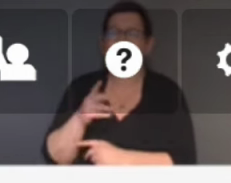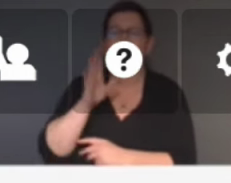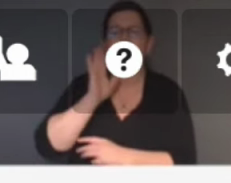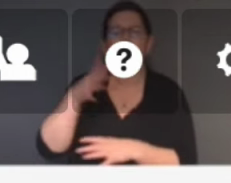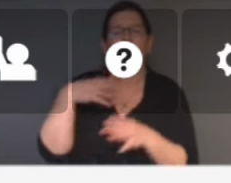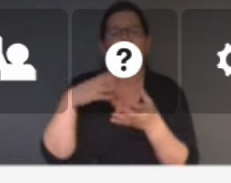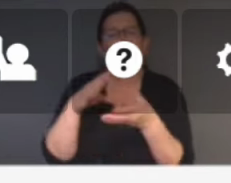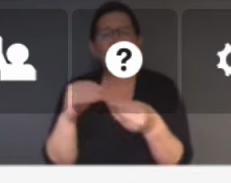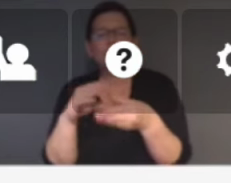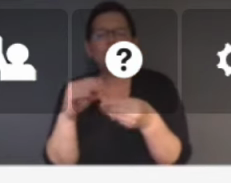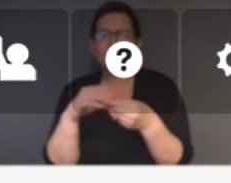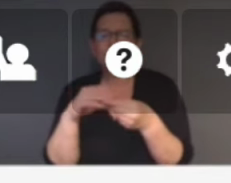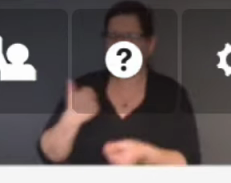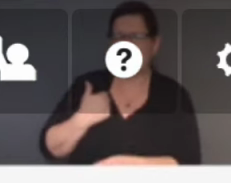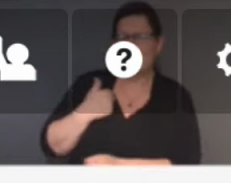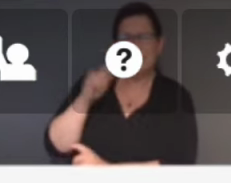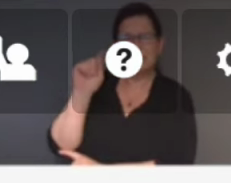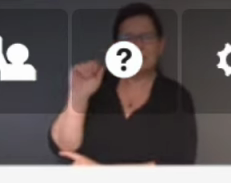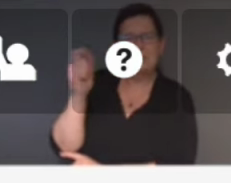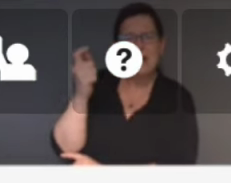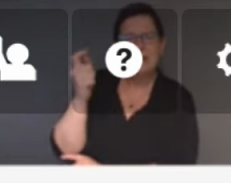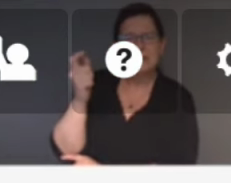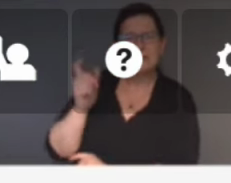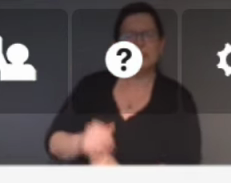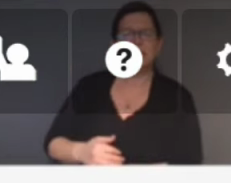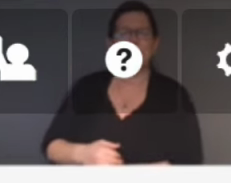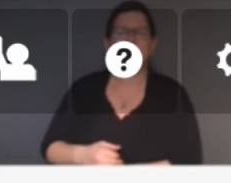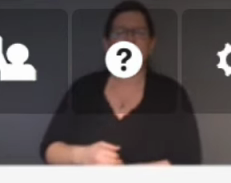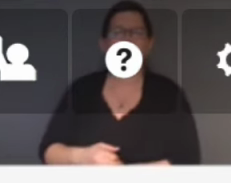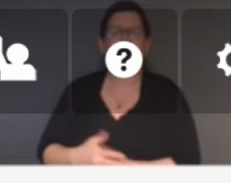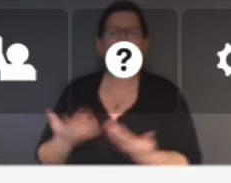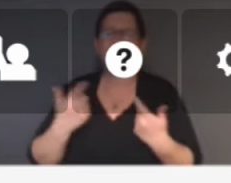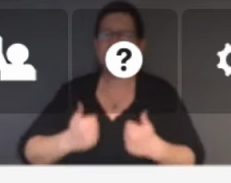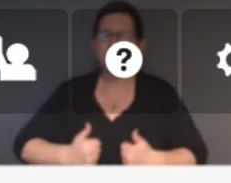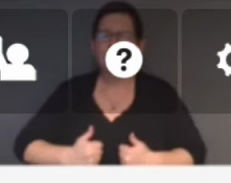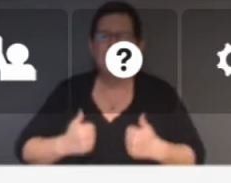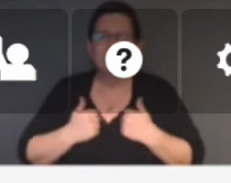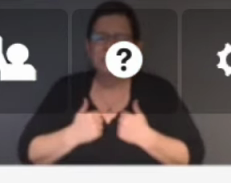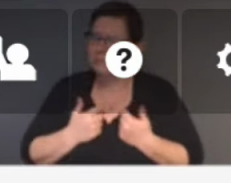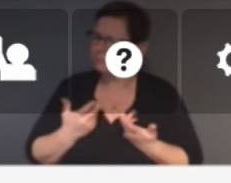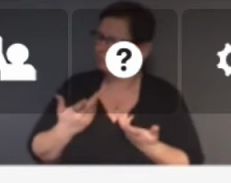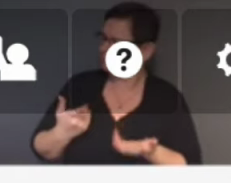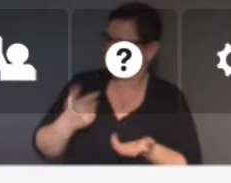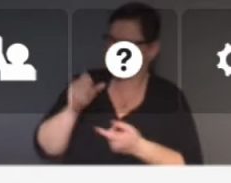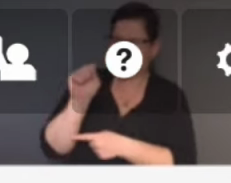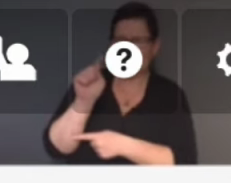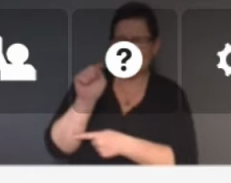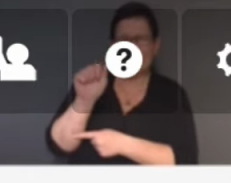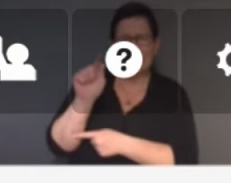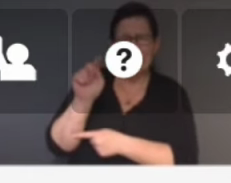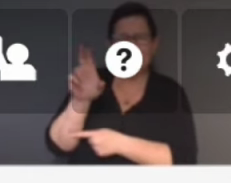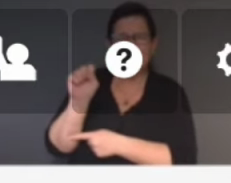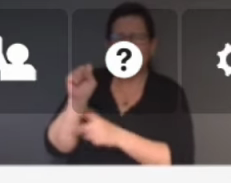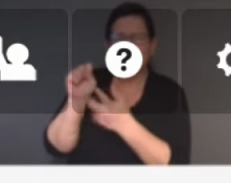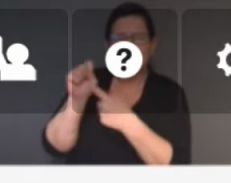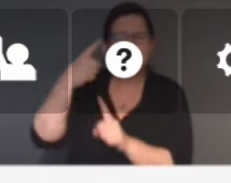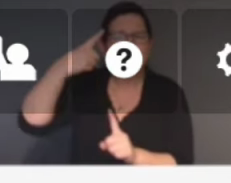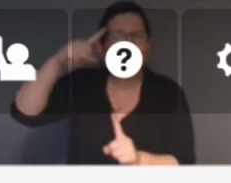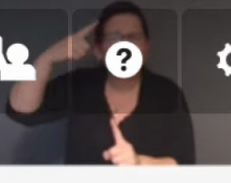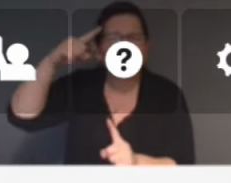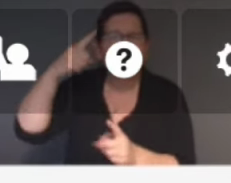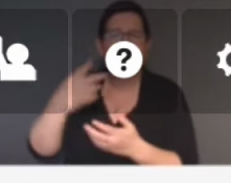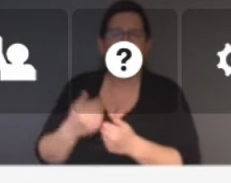residency status for income tax purposes, the underground economy, benefits